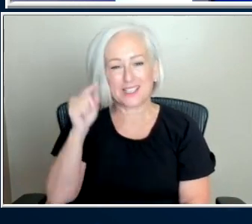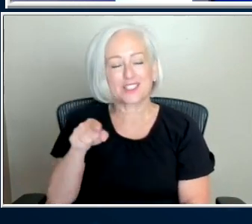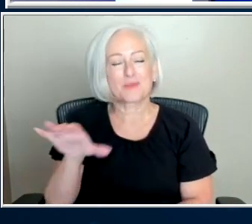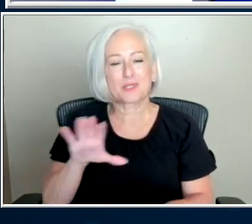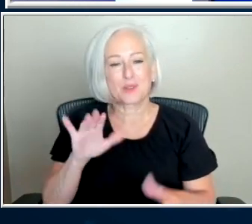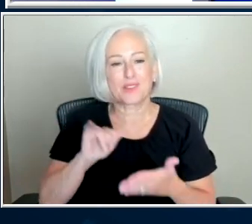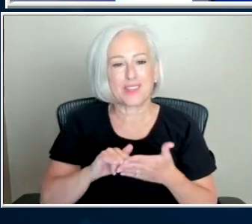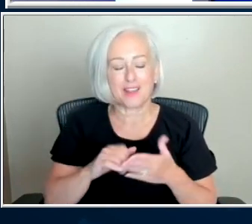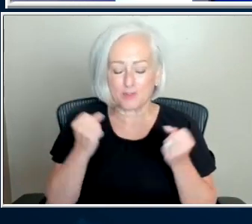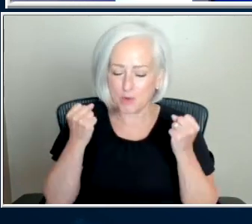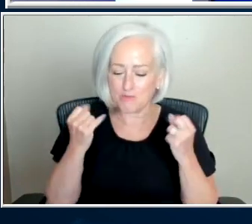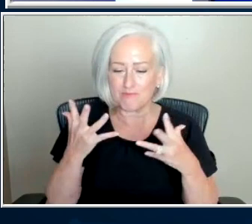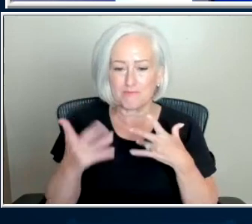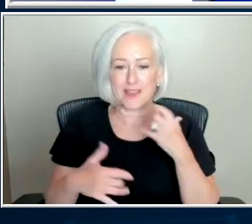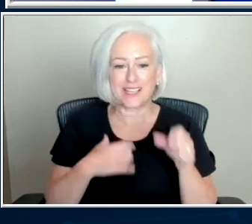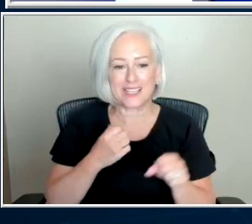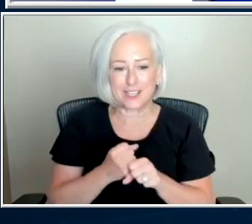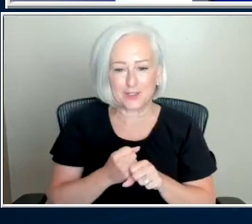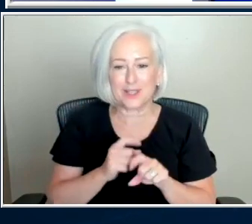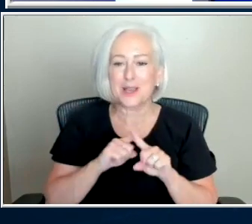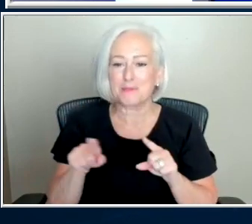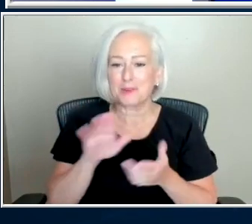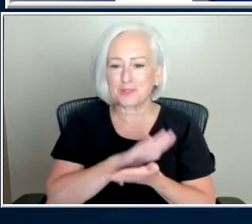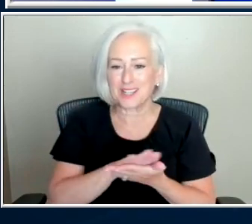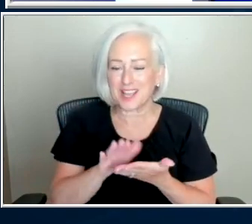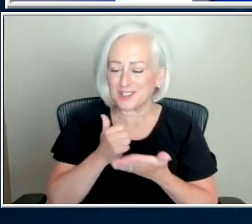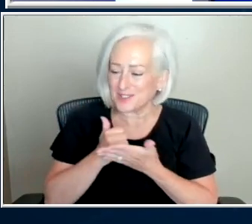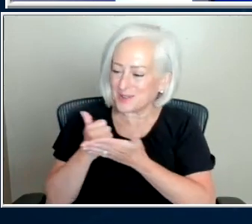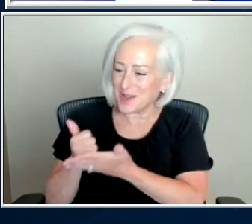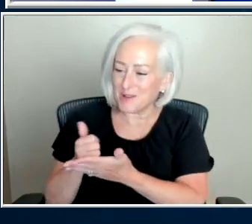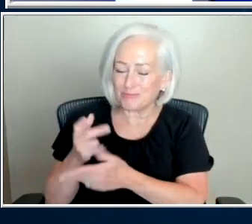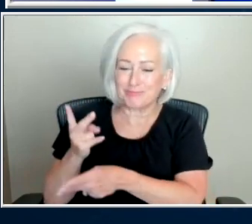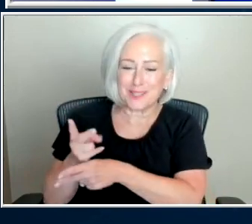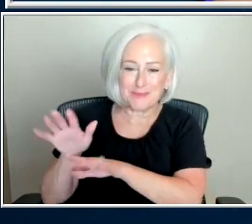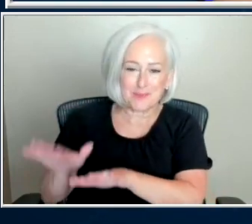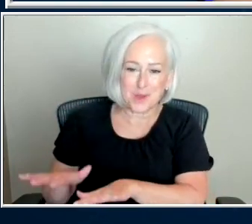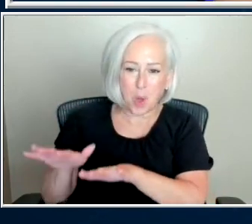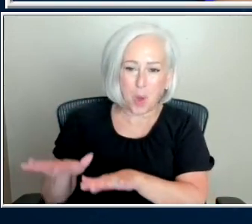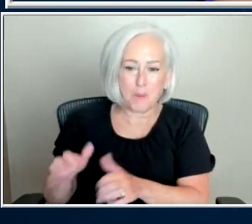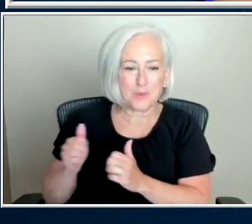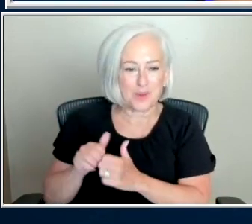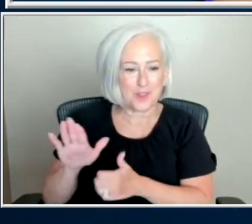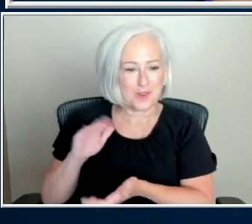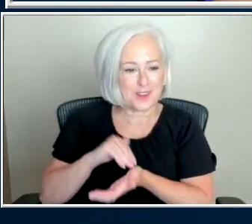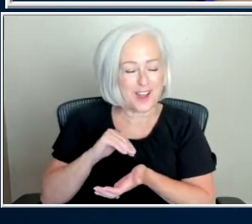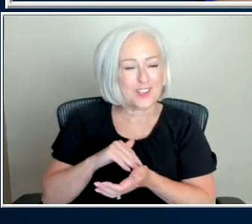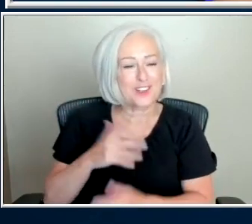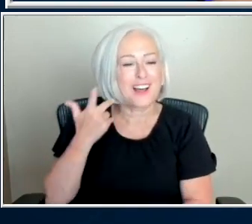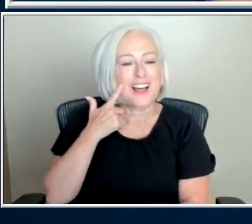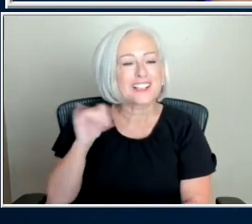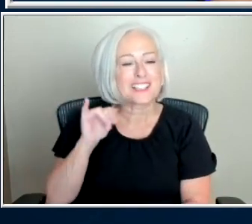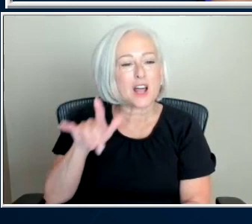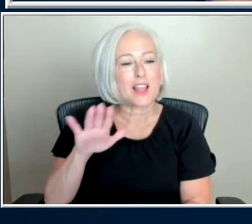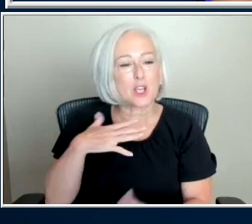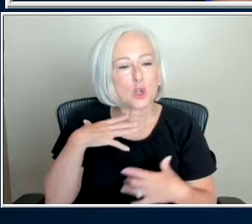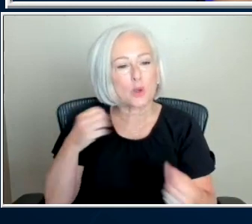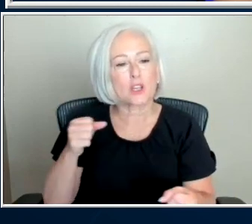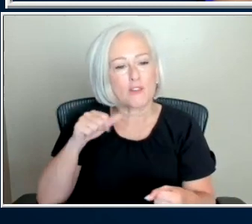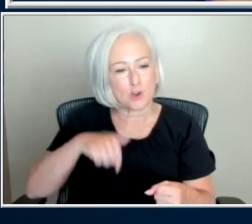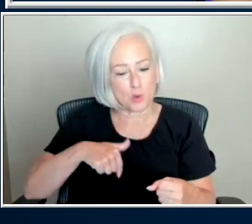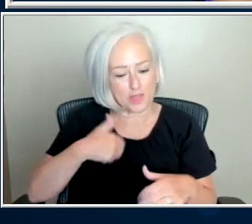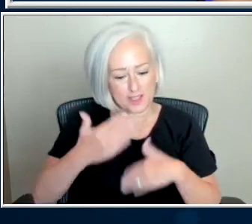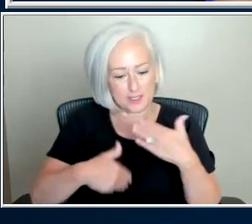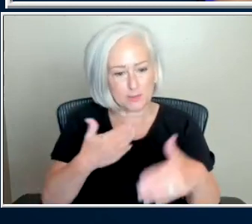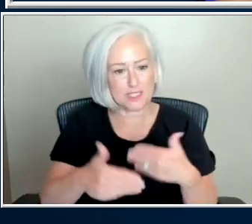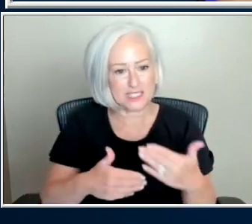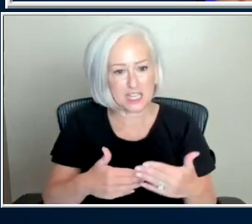but you were there to help keep him calm along with your doctors. And it sounds like your recovery with this procedure